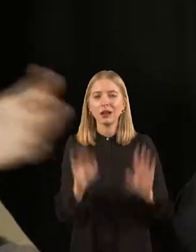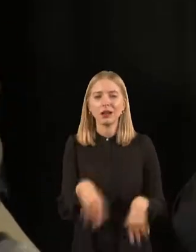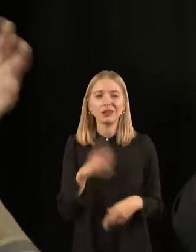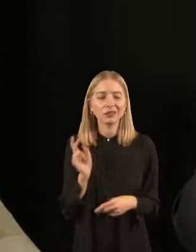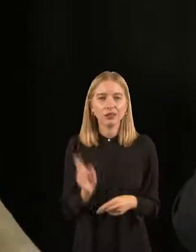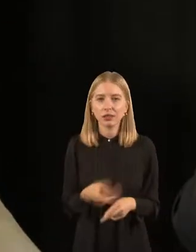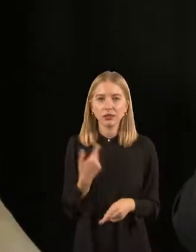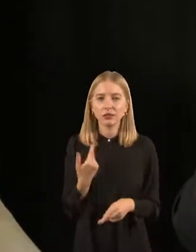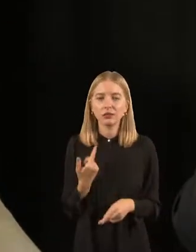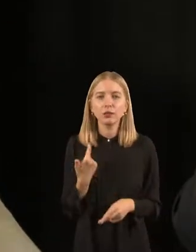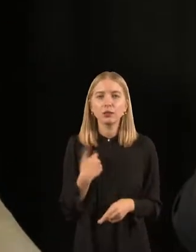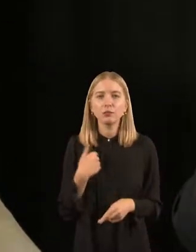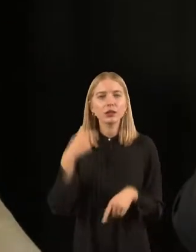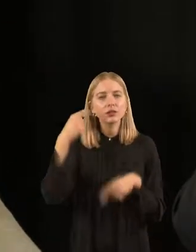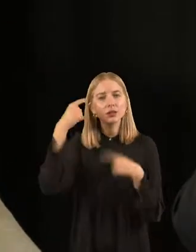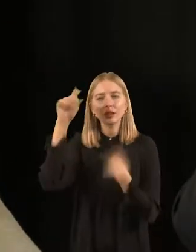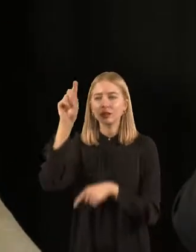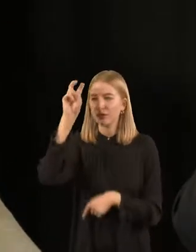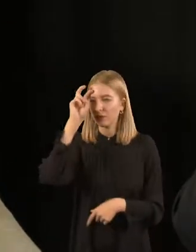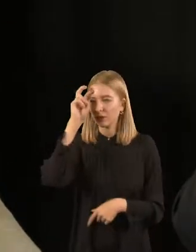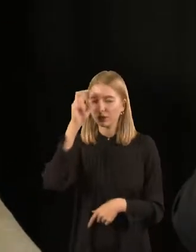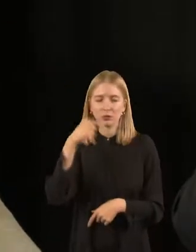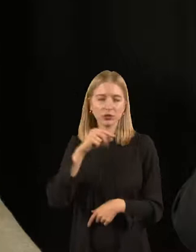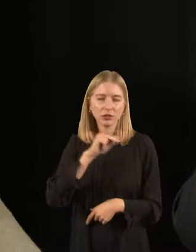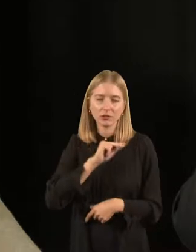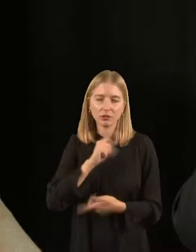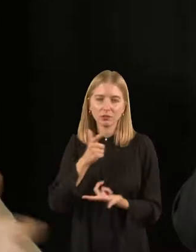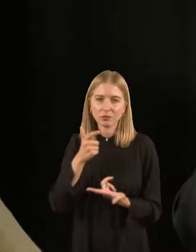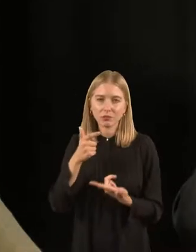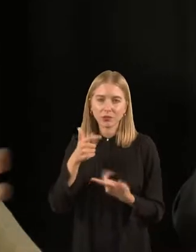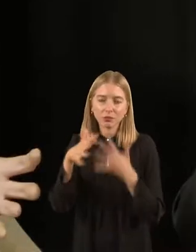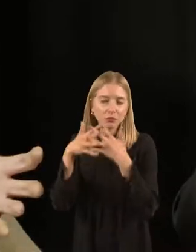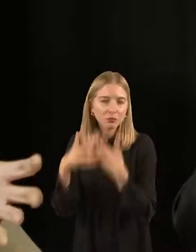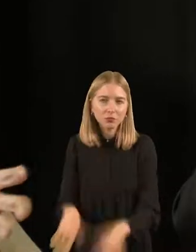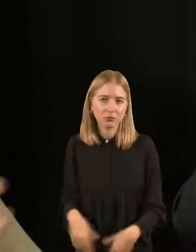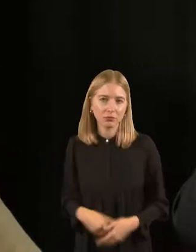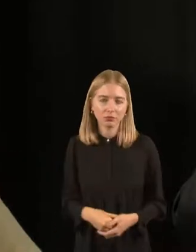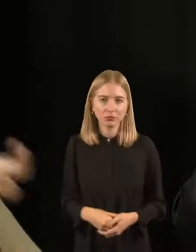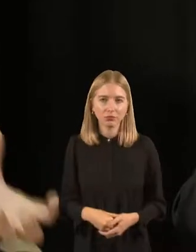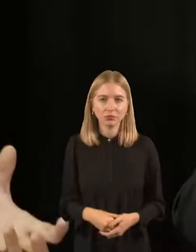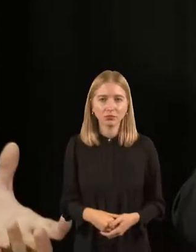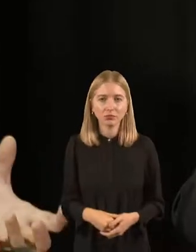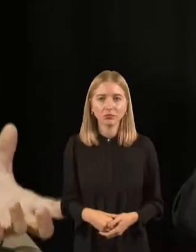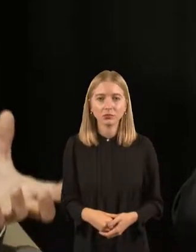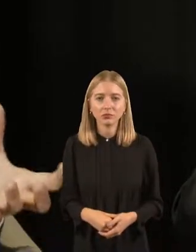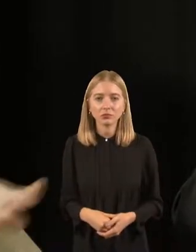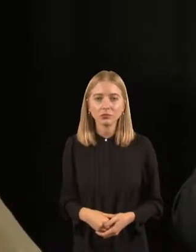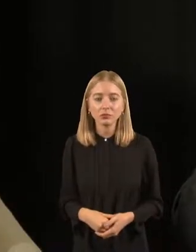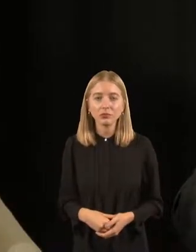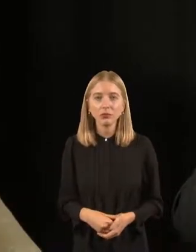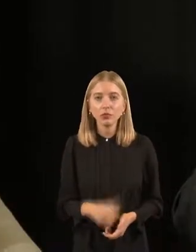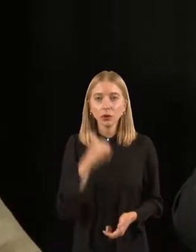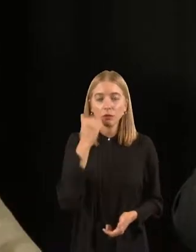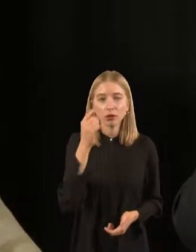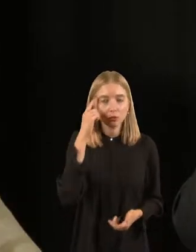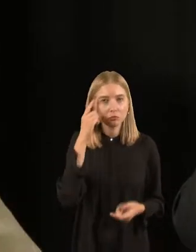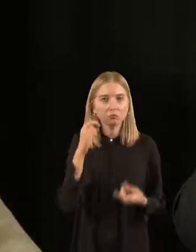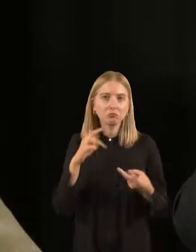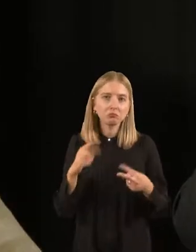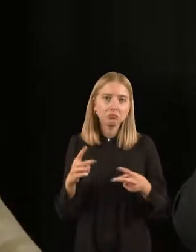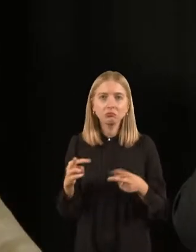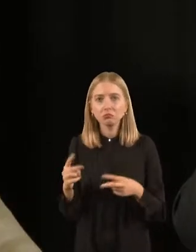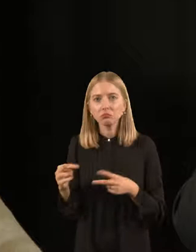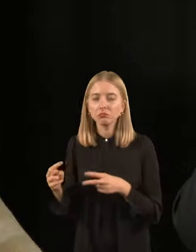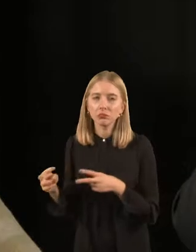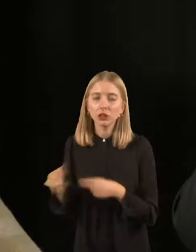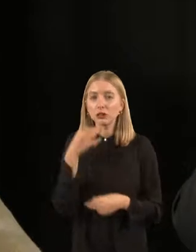we apply pressure? But we don't do that. We just try something for a couple of months and then we give up and